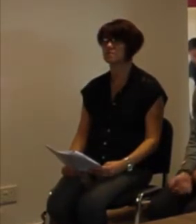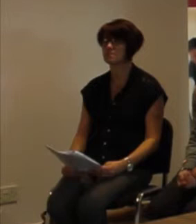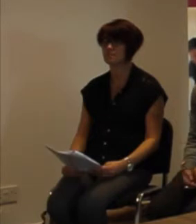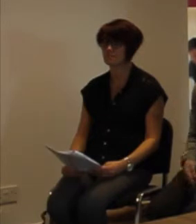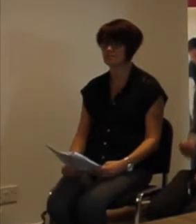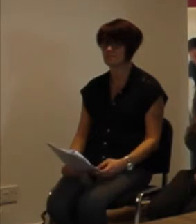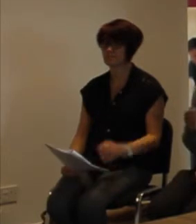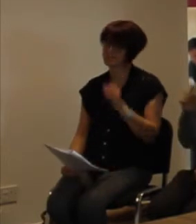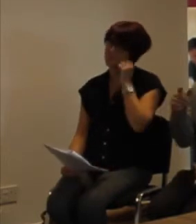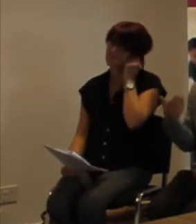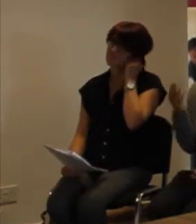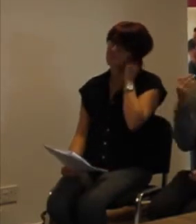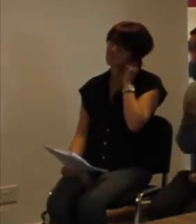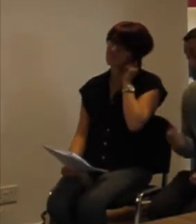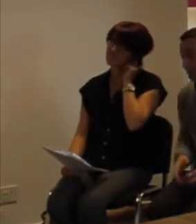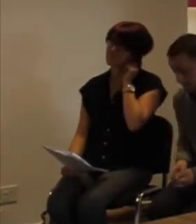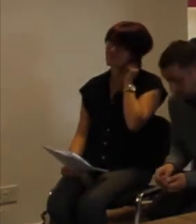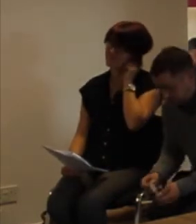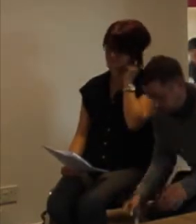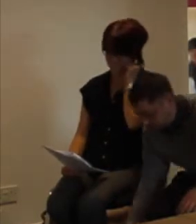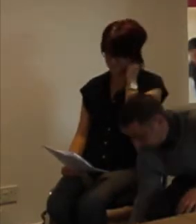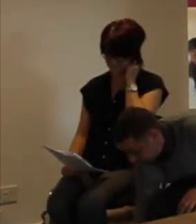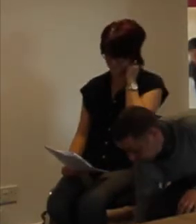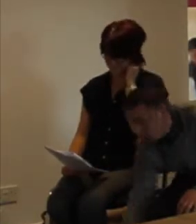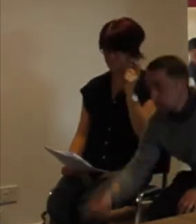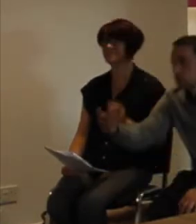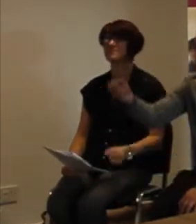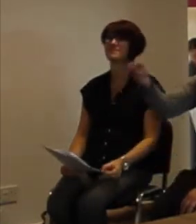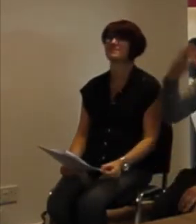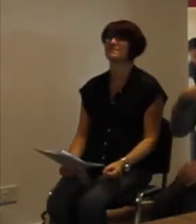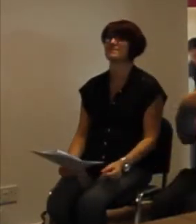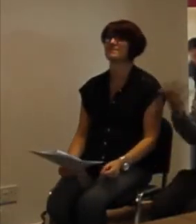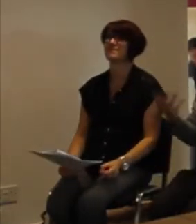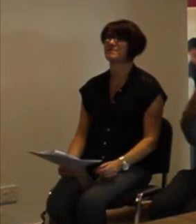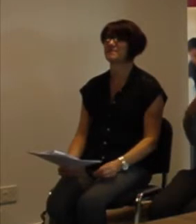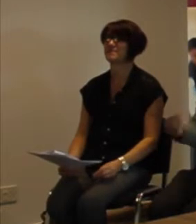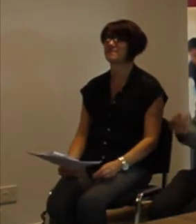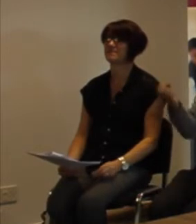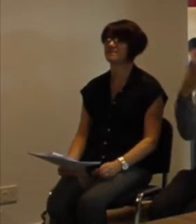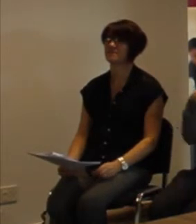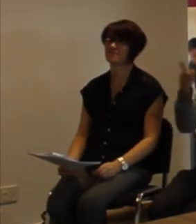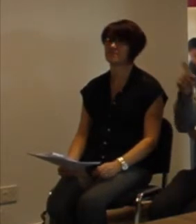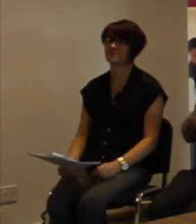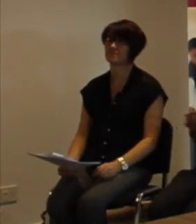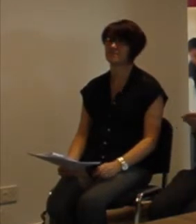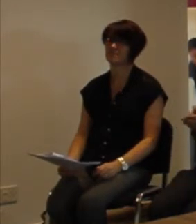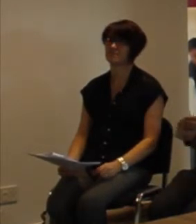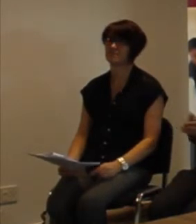have applied them before. Is there any examples people can shout out things they've done? Scribing, very good.